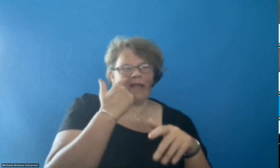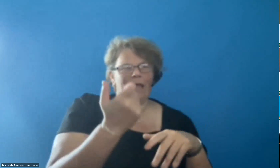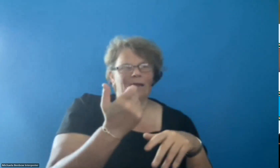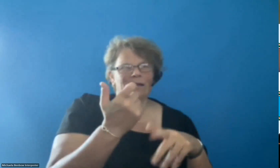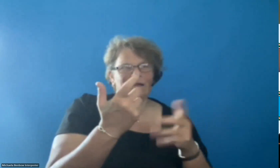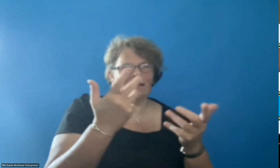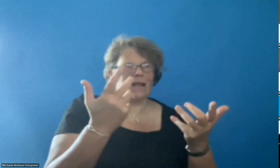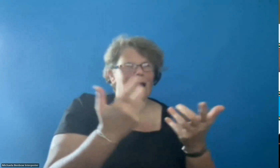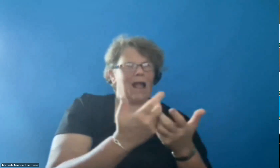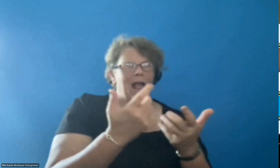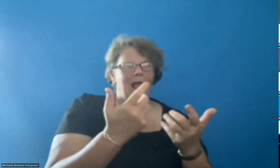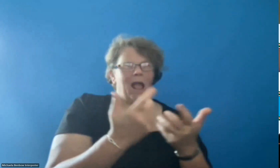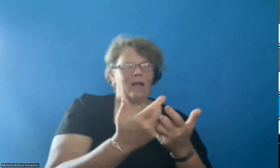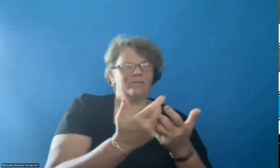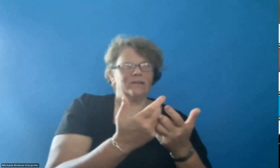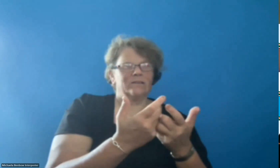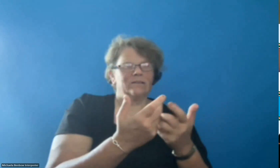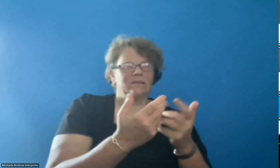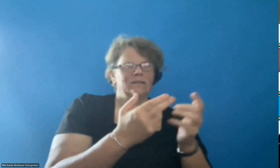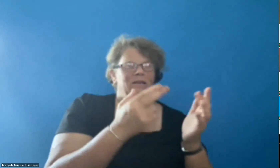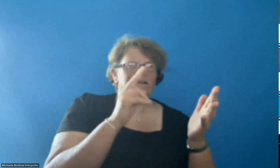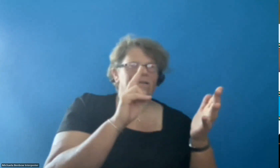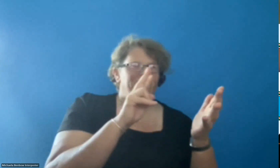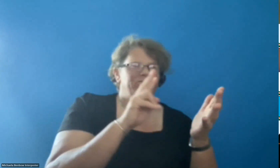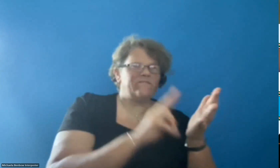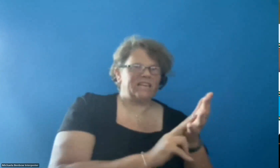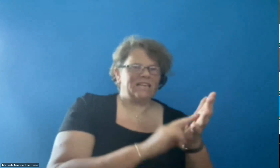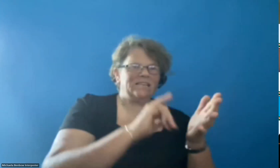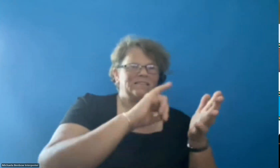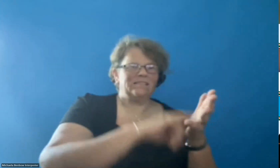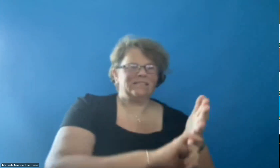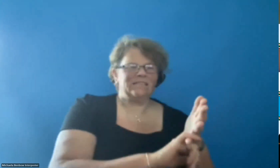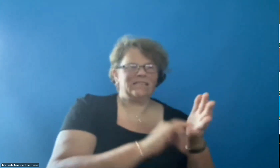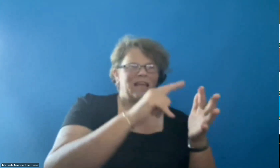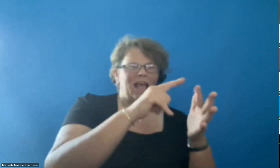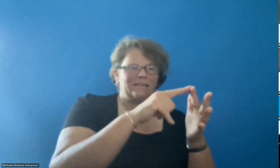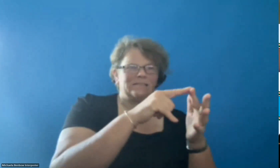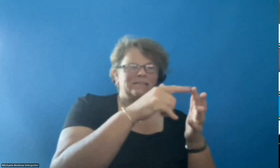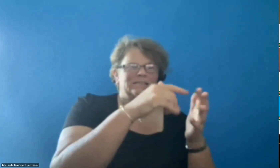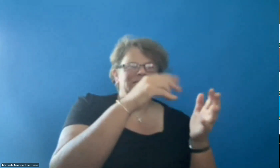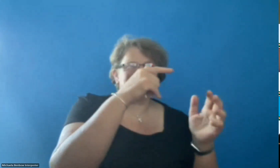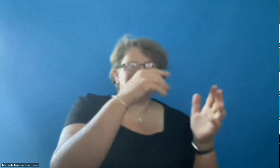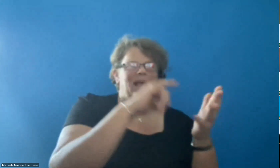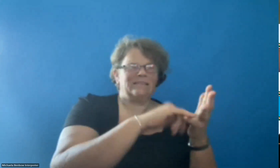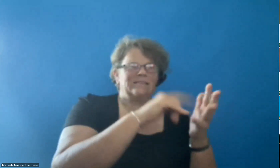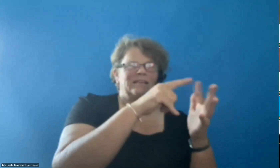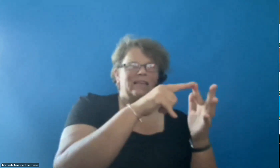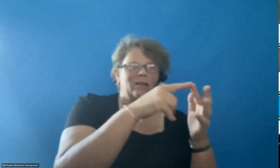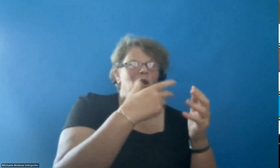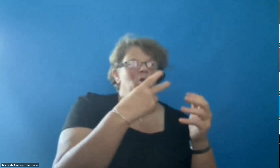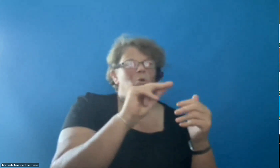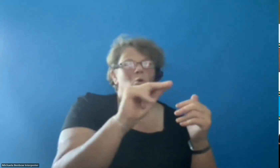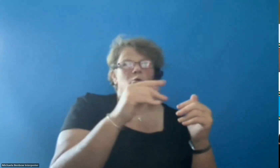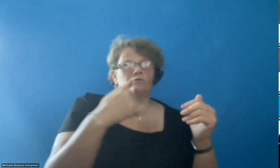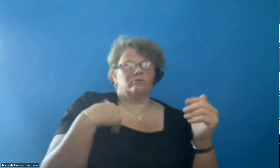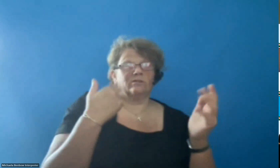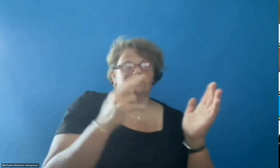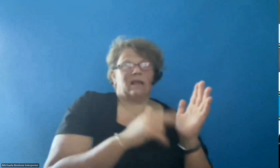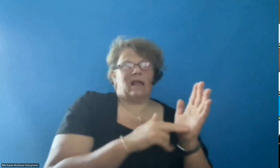do you perceive the place of the VCSE sector within this, i.e. not just within the NHS as it presently